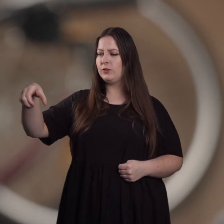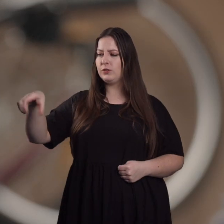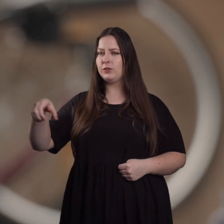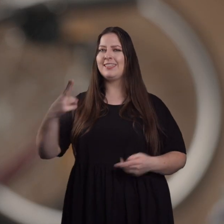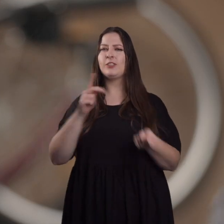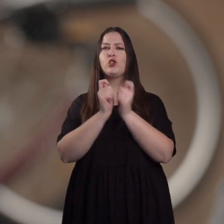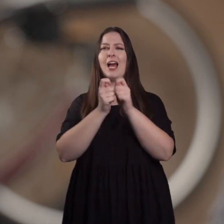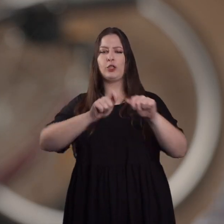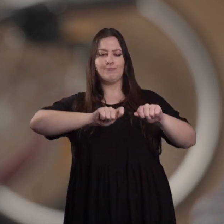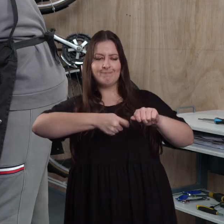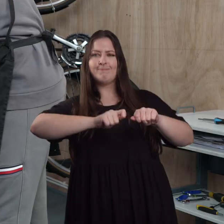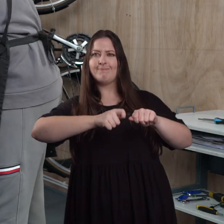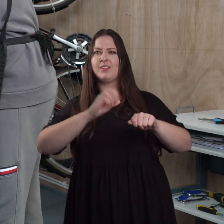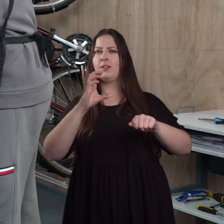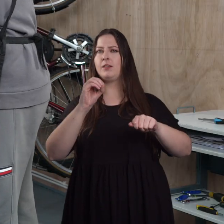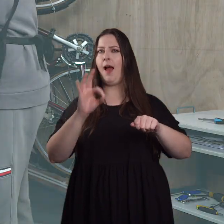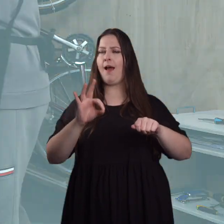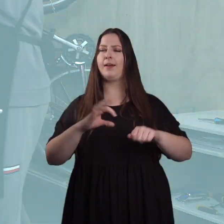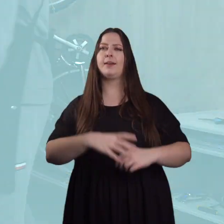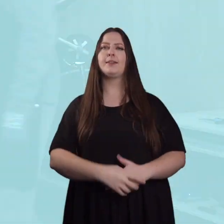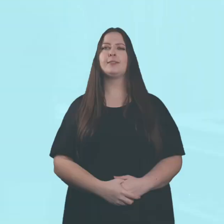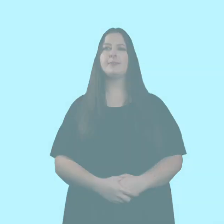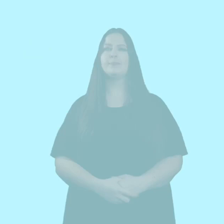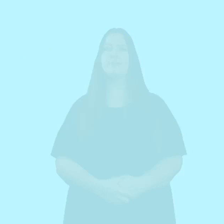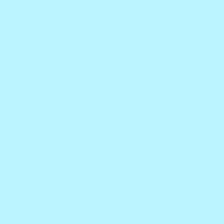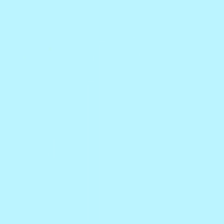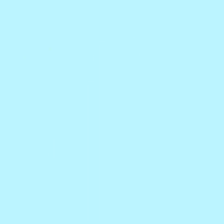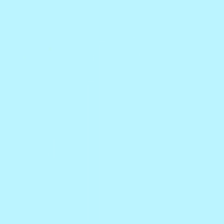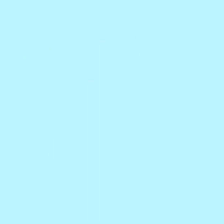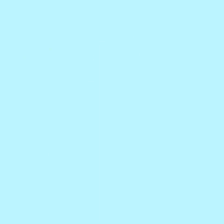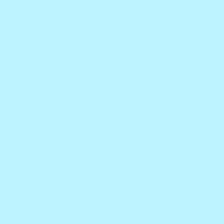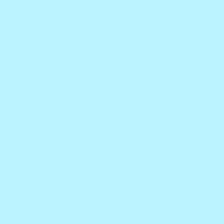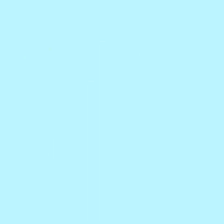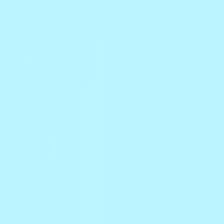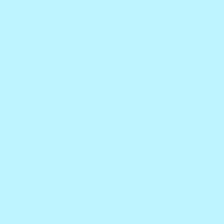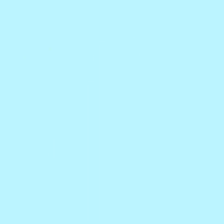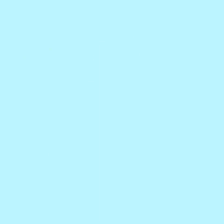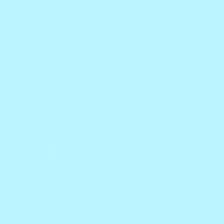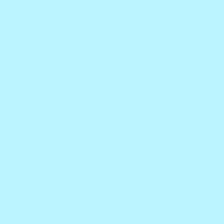matches cog number 7 and 6 matches 6.